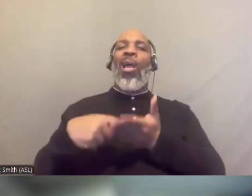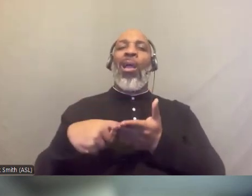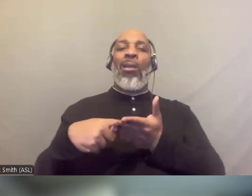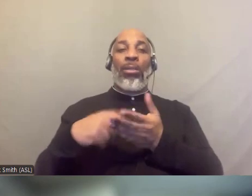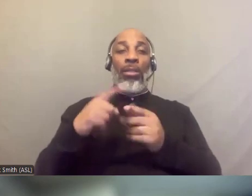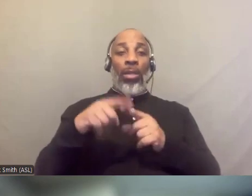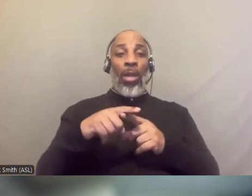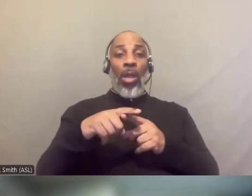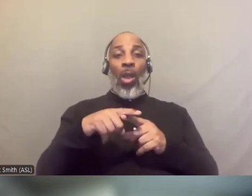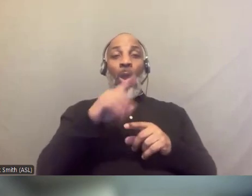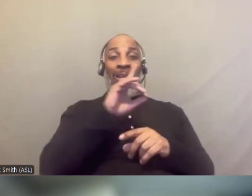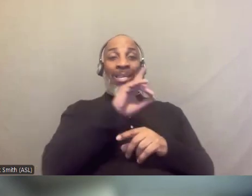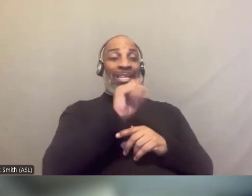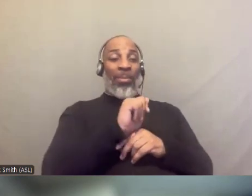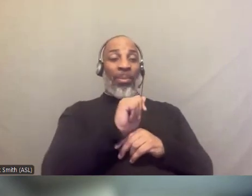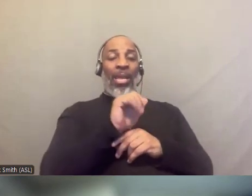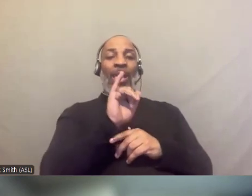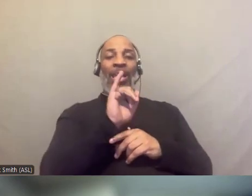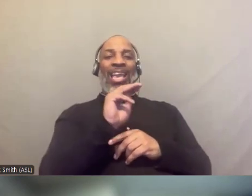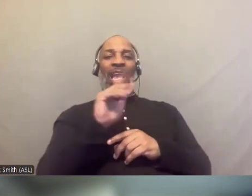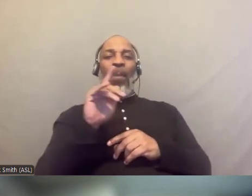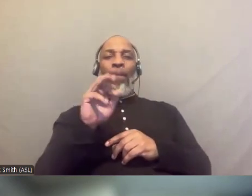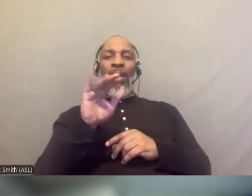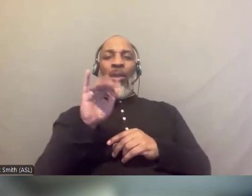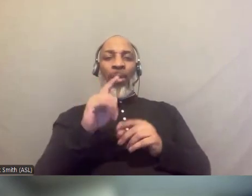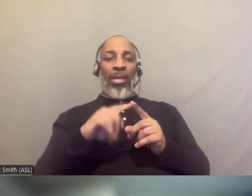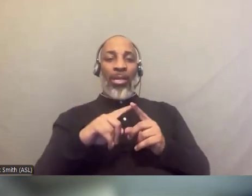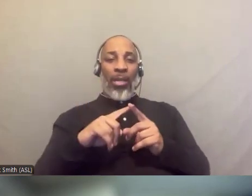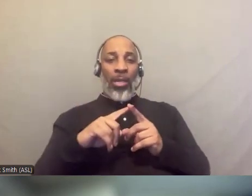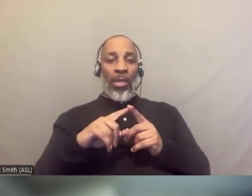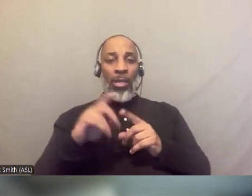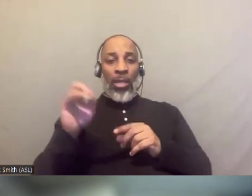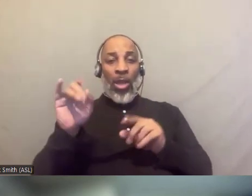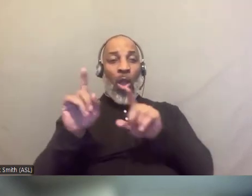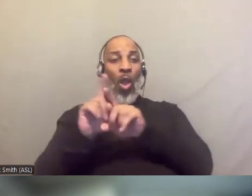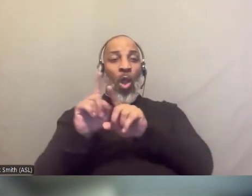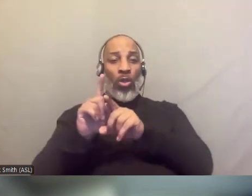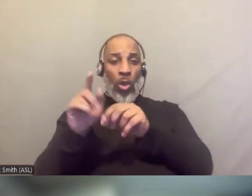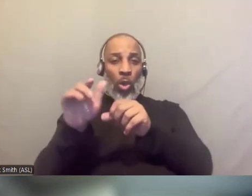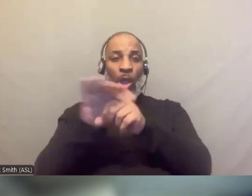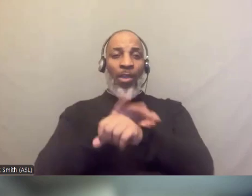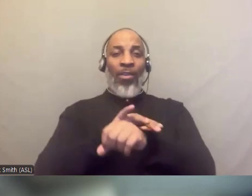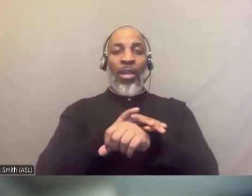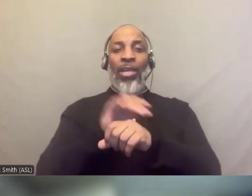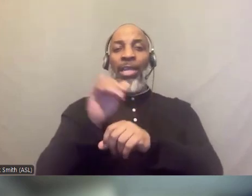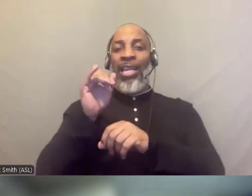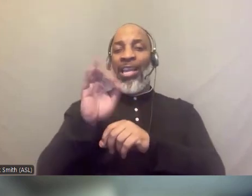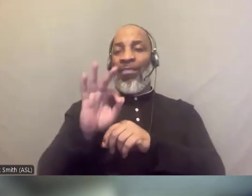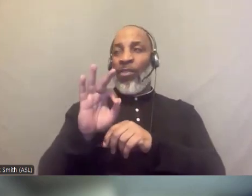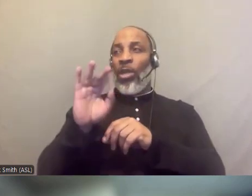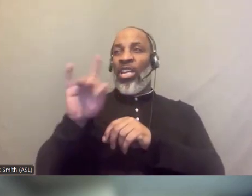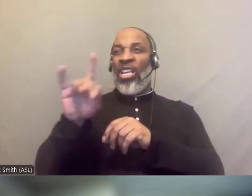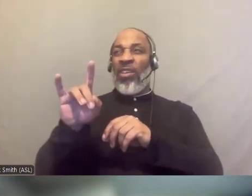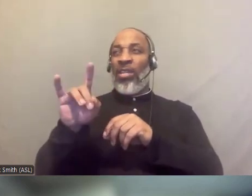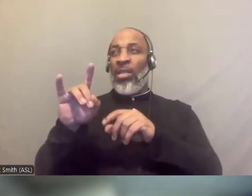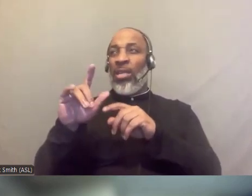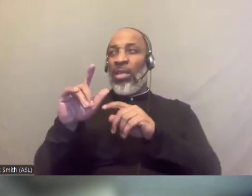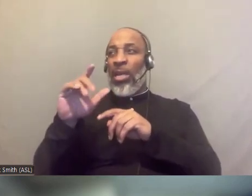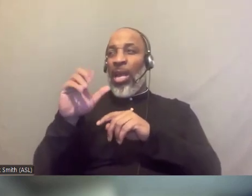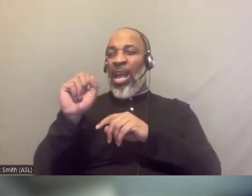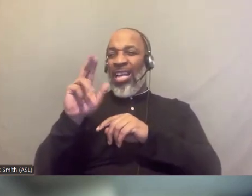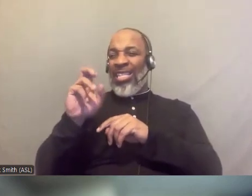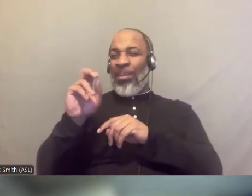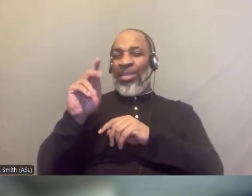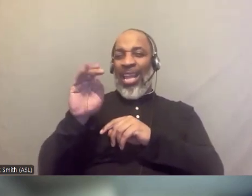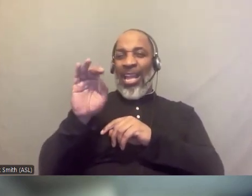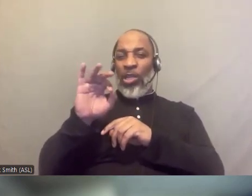Impairments that are episodic or remission are also covered when they're substantially limiting